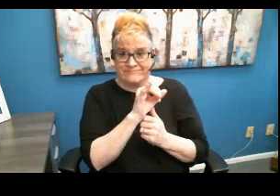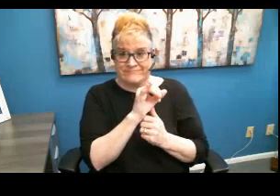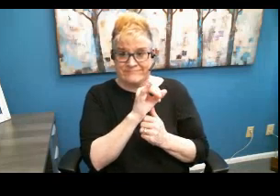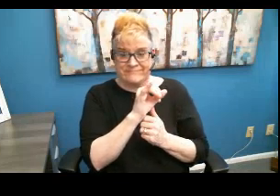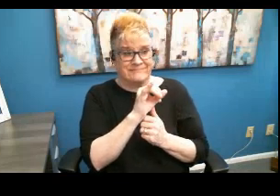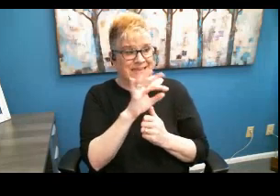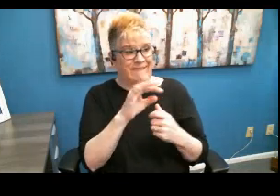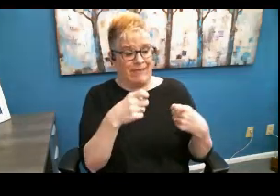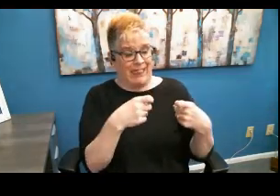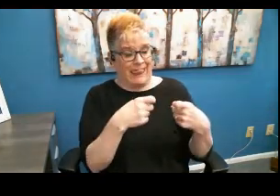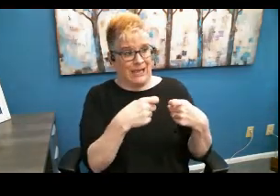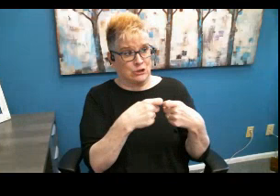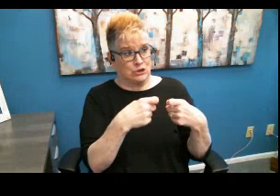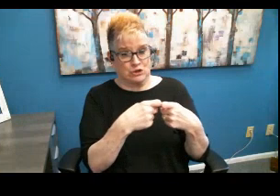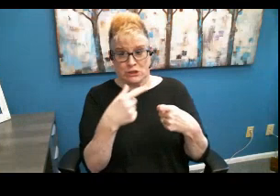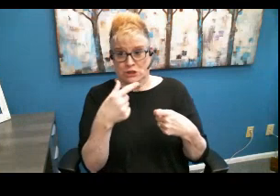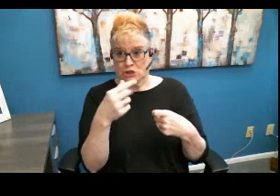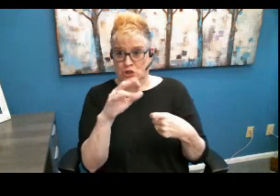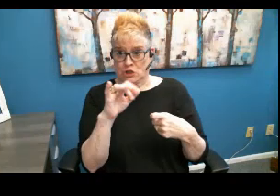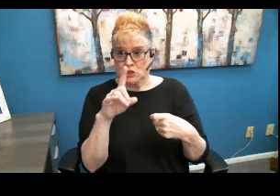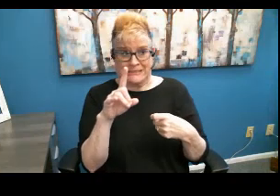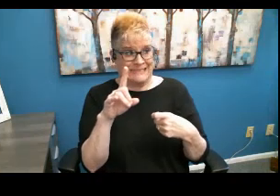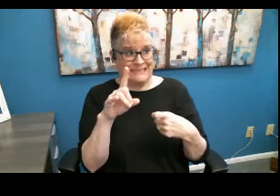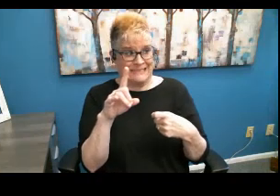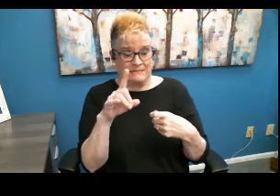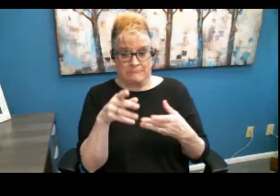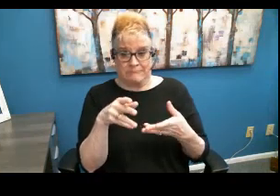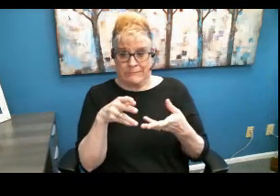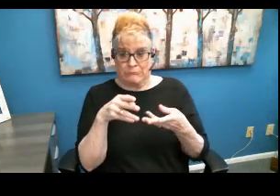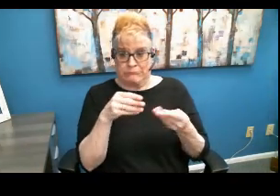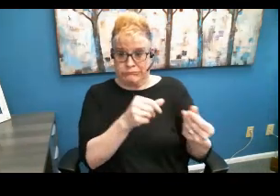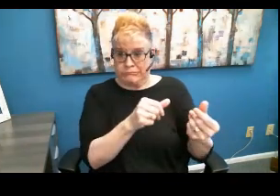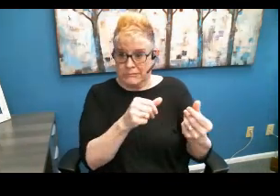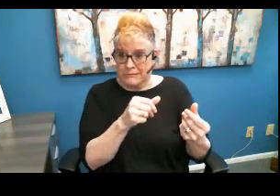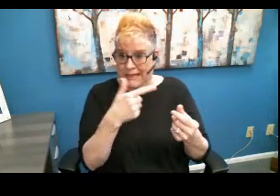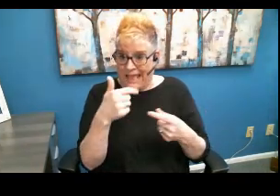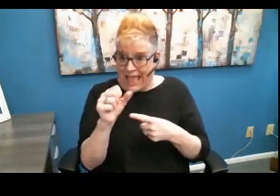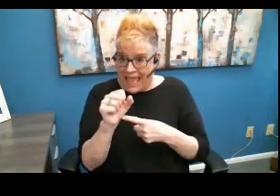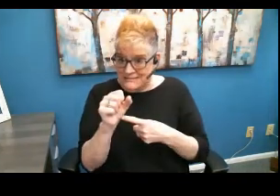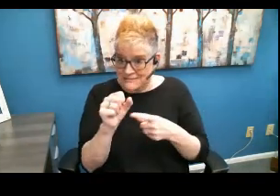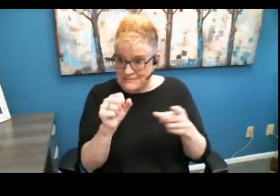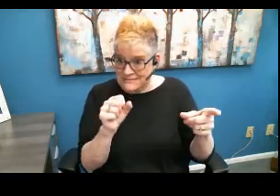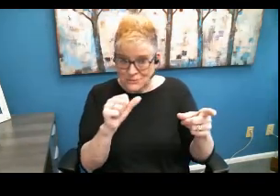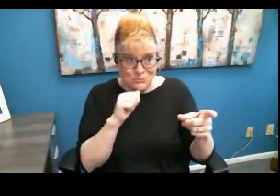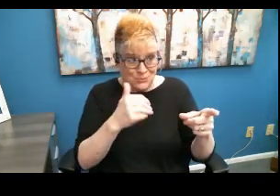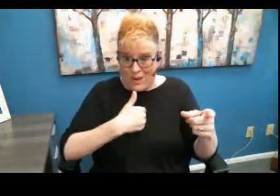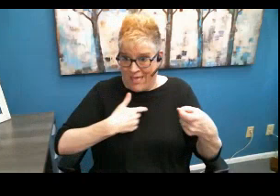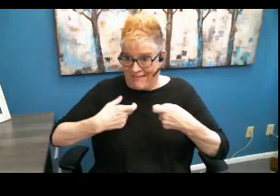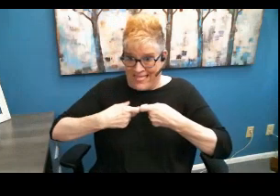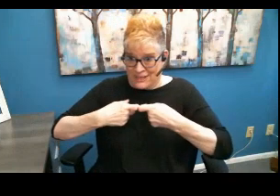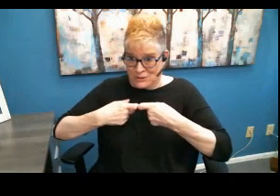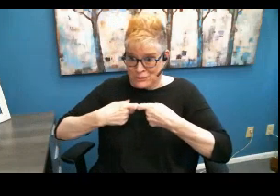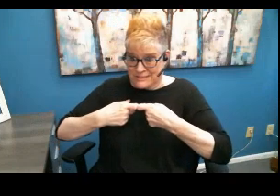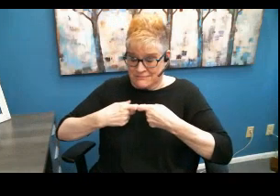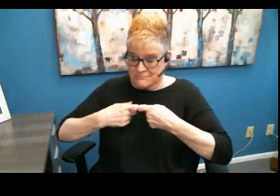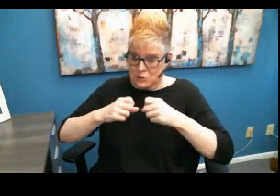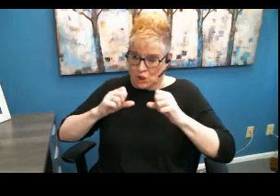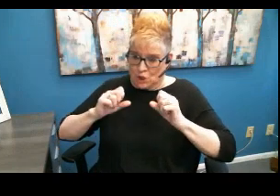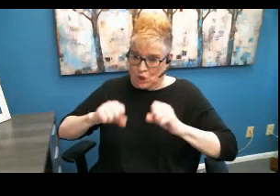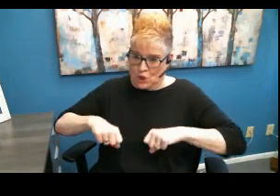electric grid is largely supplied by natural gas, and you don't have electric, it could take out